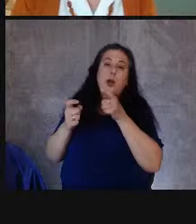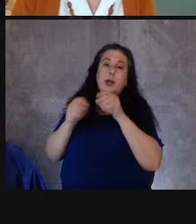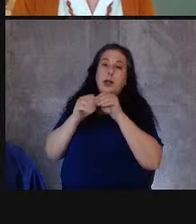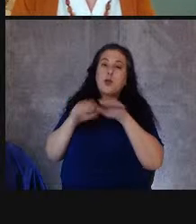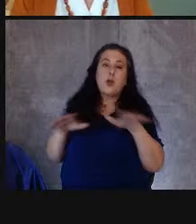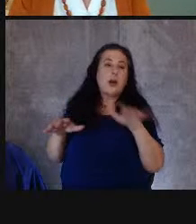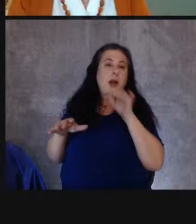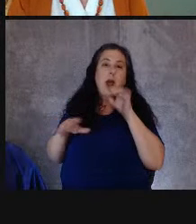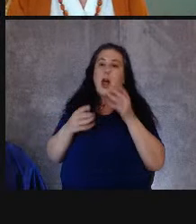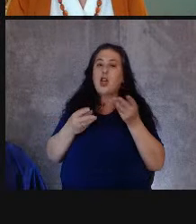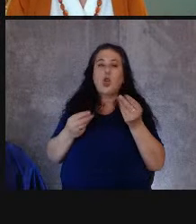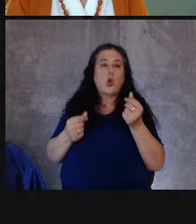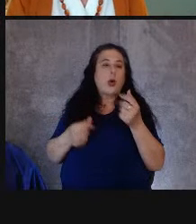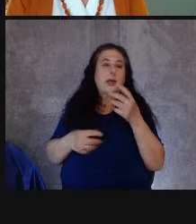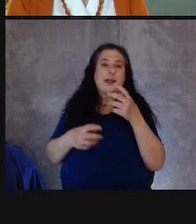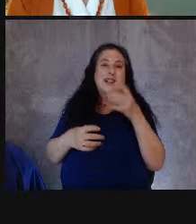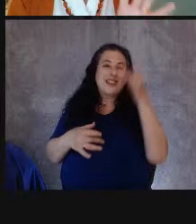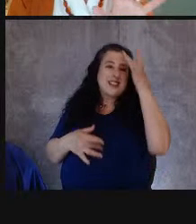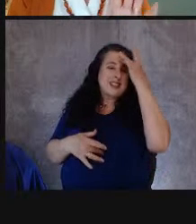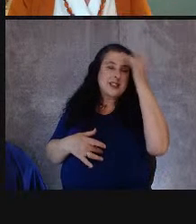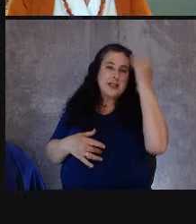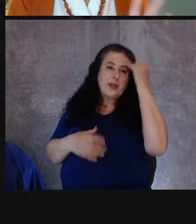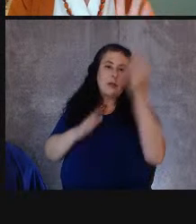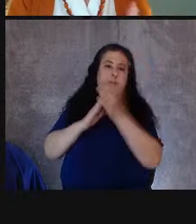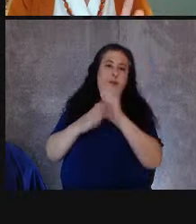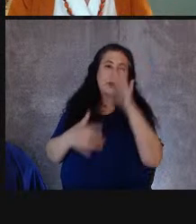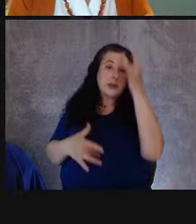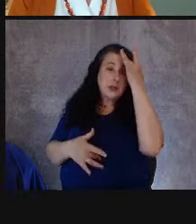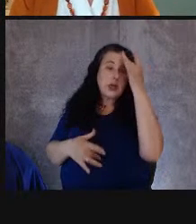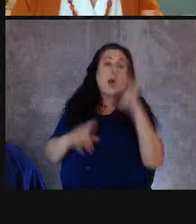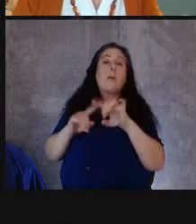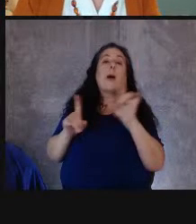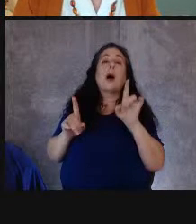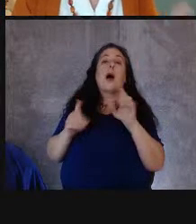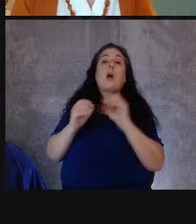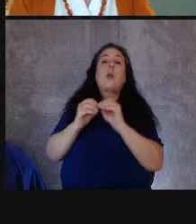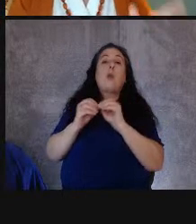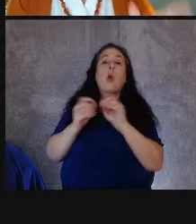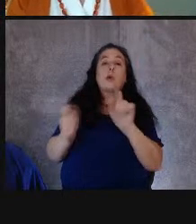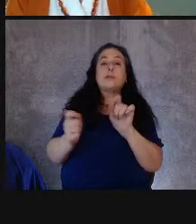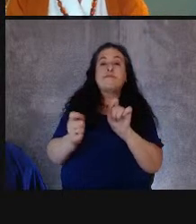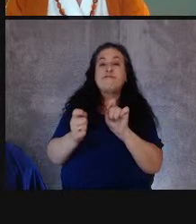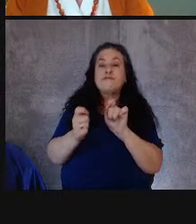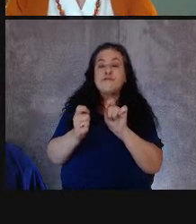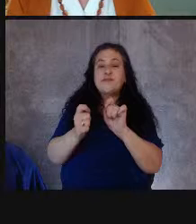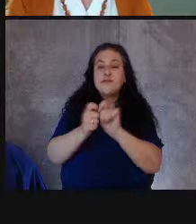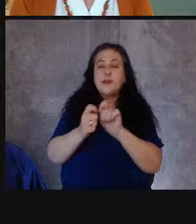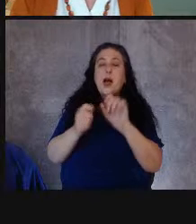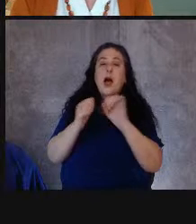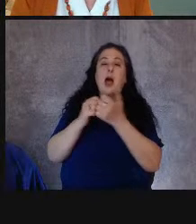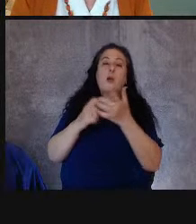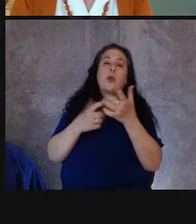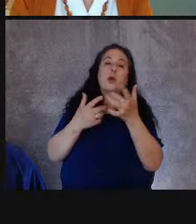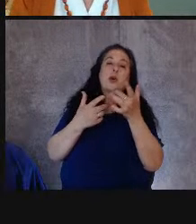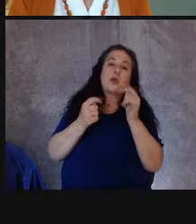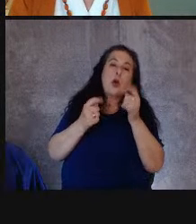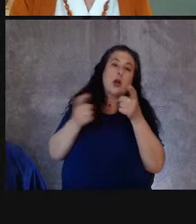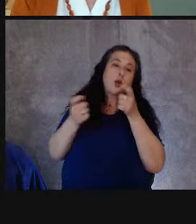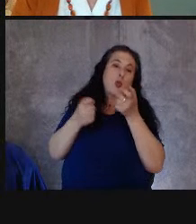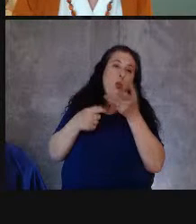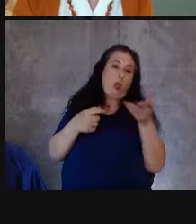rather than curing diseases once children get them. But we can be more precise about how we go about trying to control